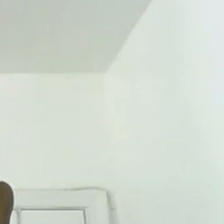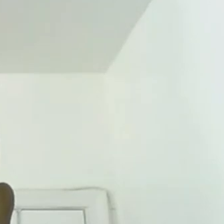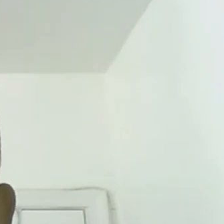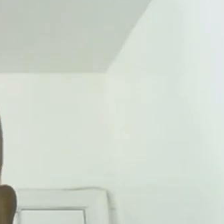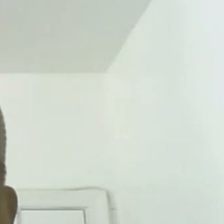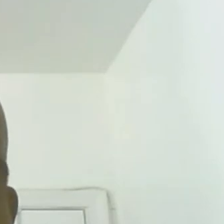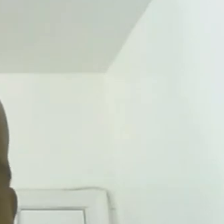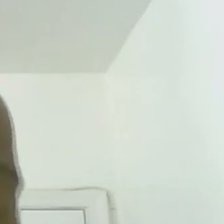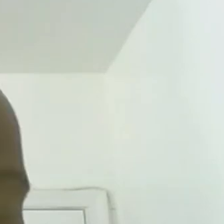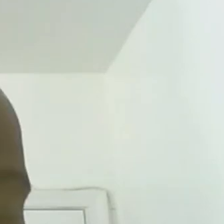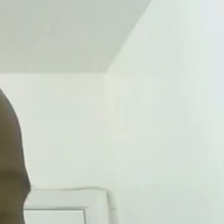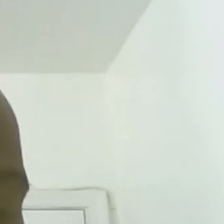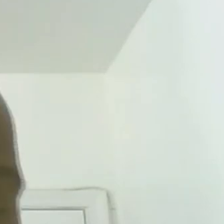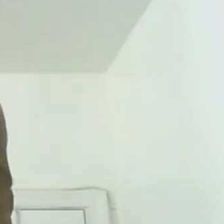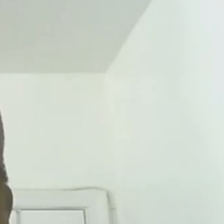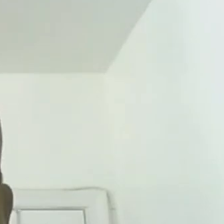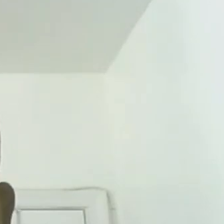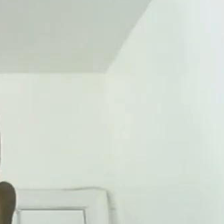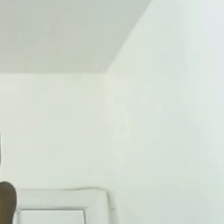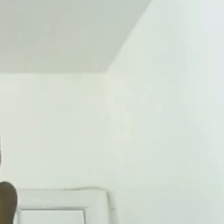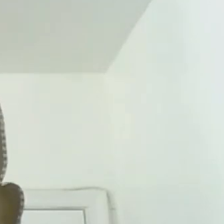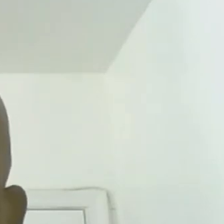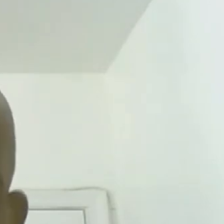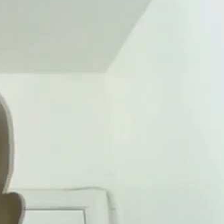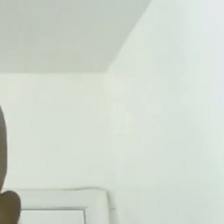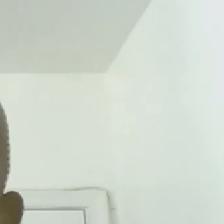200347, I'd like to recognize Councilmember Heenan.